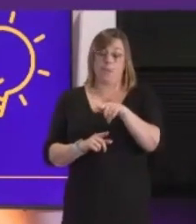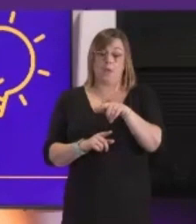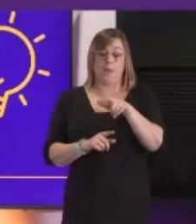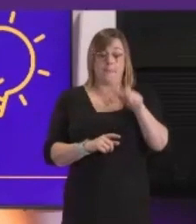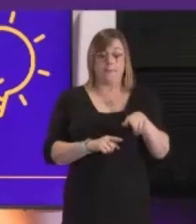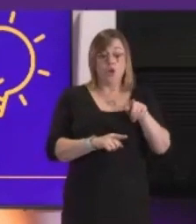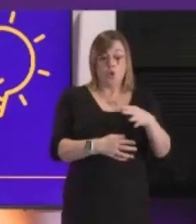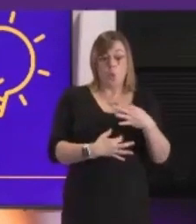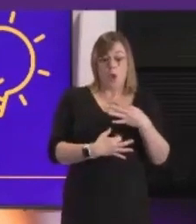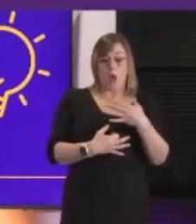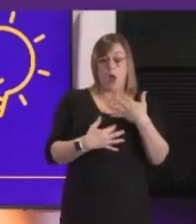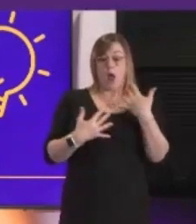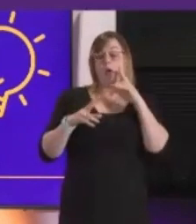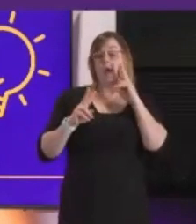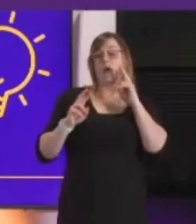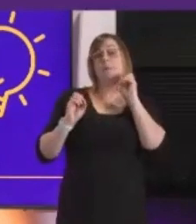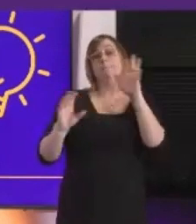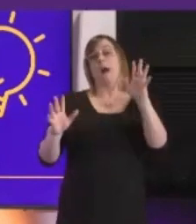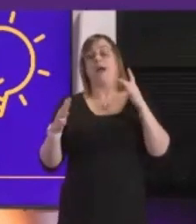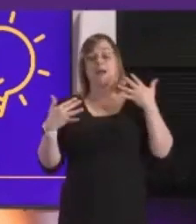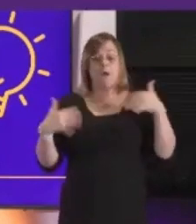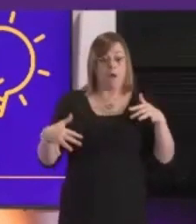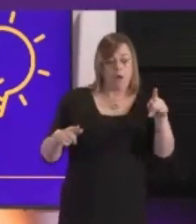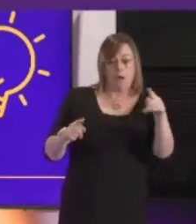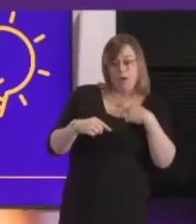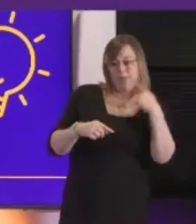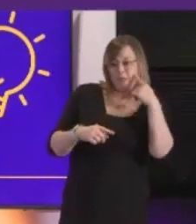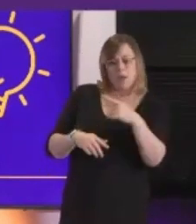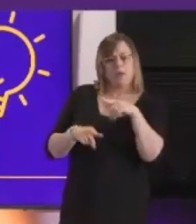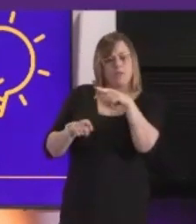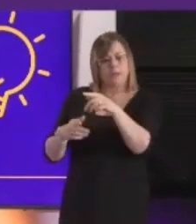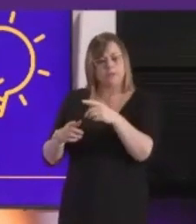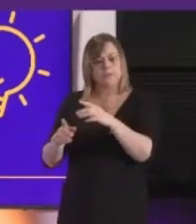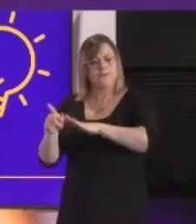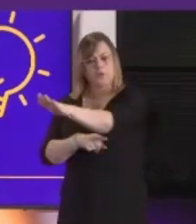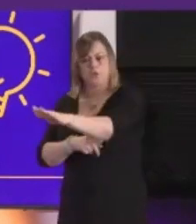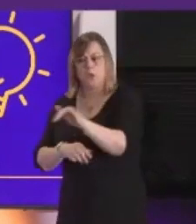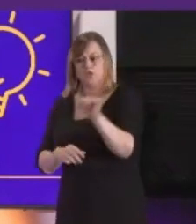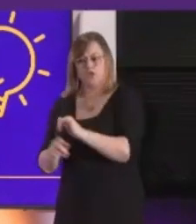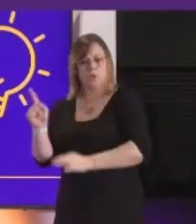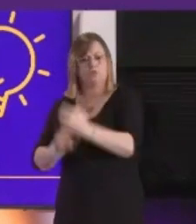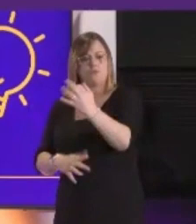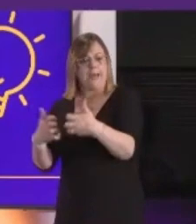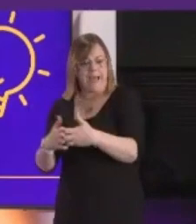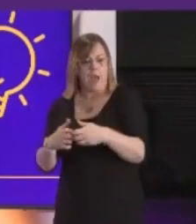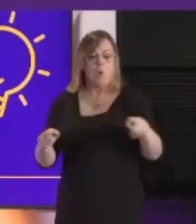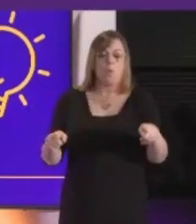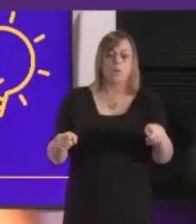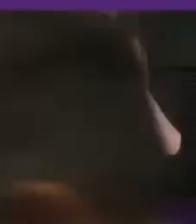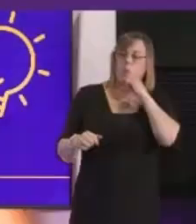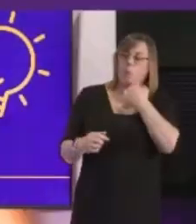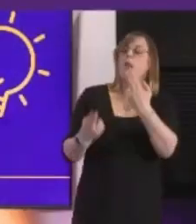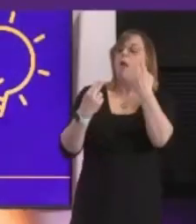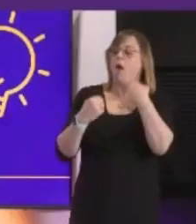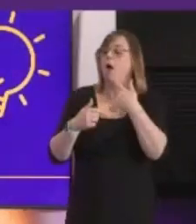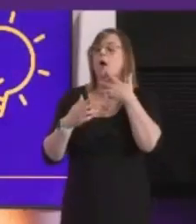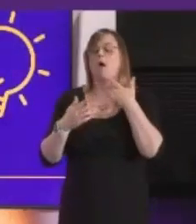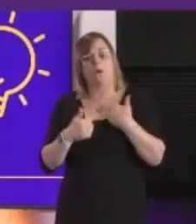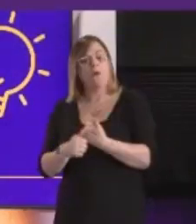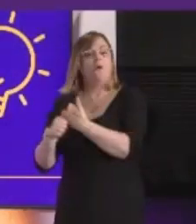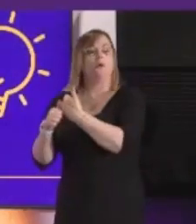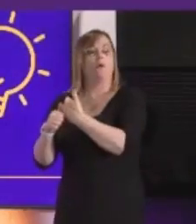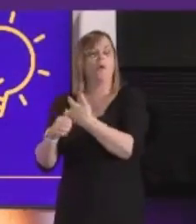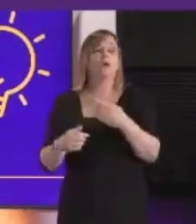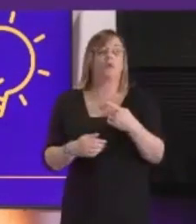admire do. They approve of this. They think that this is the way forward. And, really importantly, sometimes a designer might think, well, is there